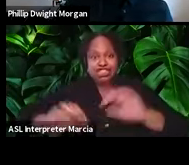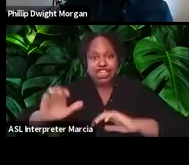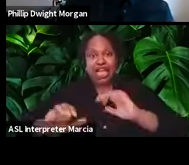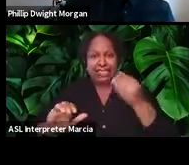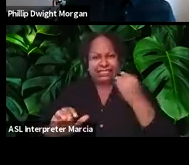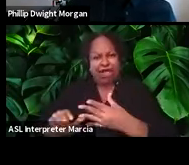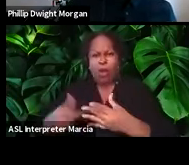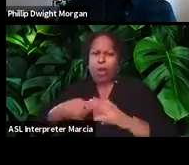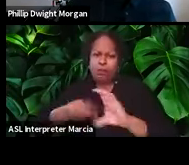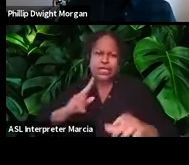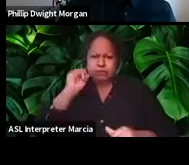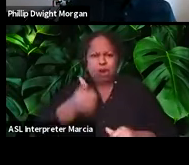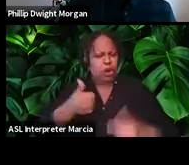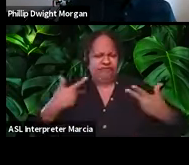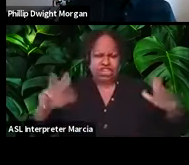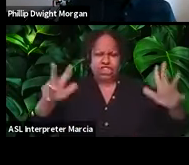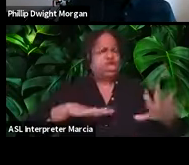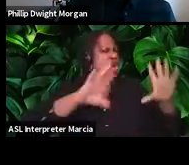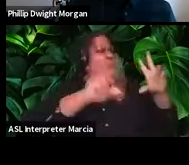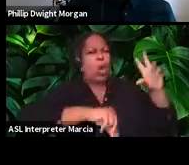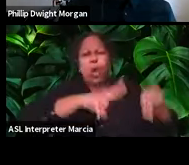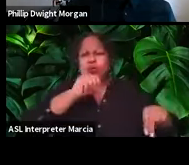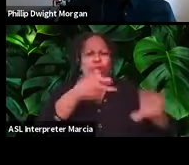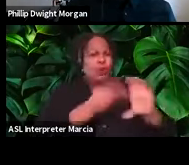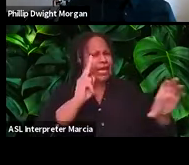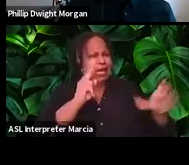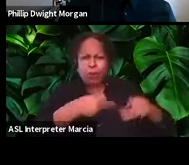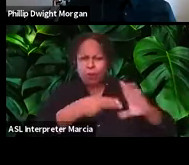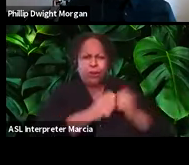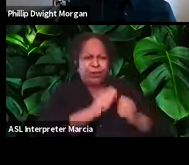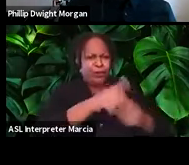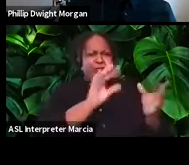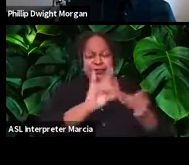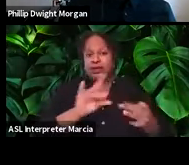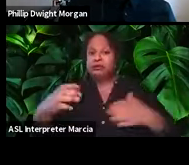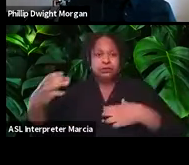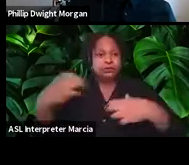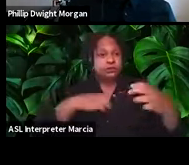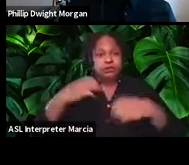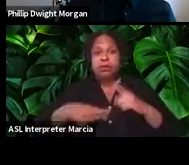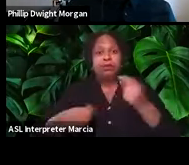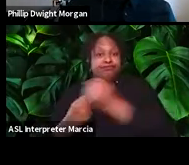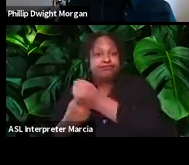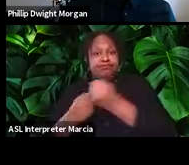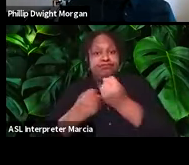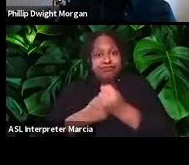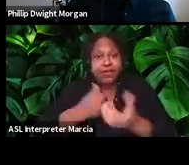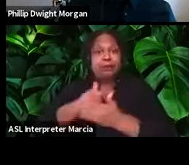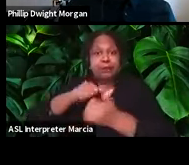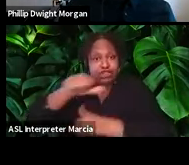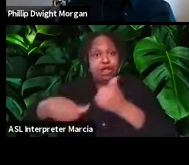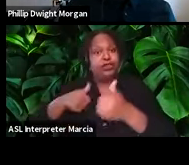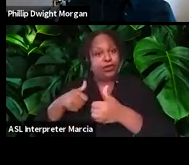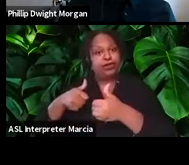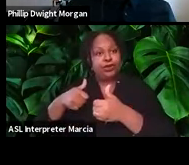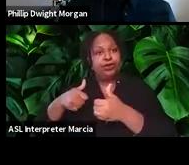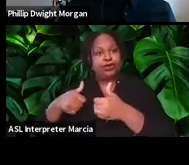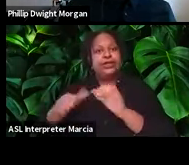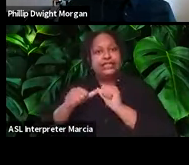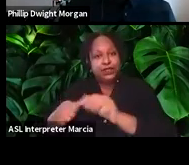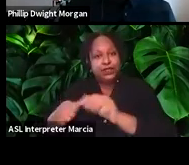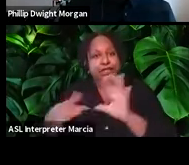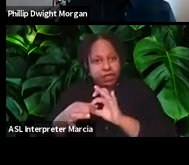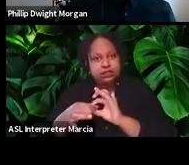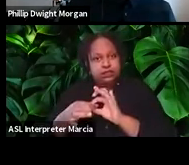quitting tomorrow, y'all. And they'd be like, no, Celina, don't quit, cause I'm quitting. And we'd be like helping each other stay